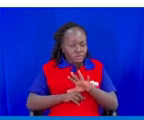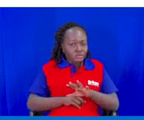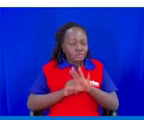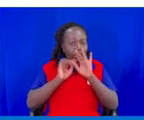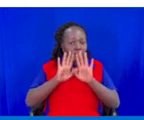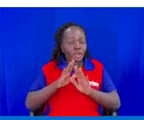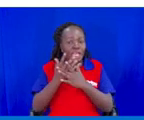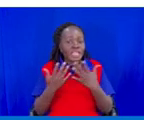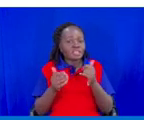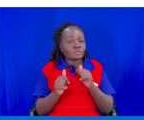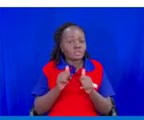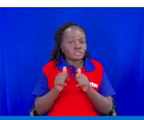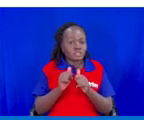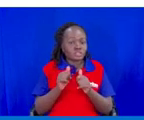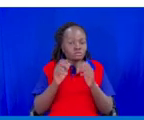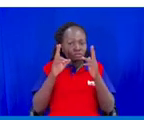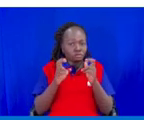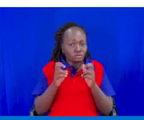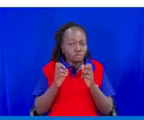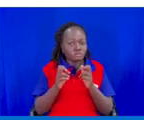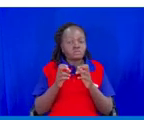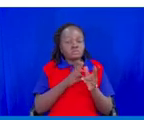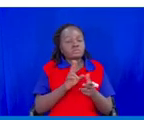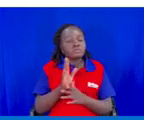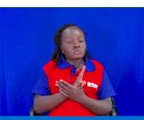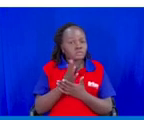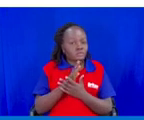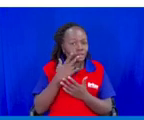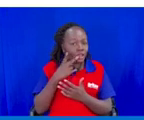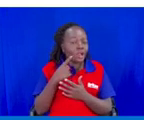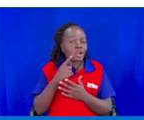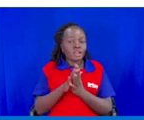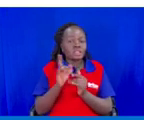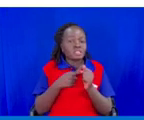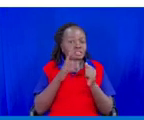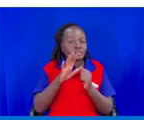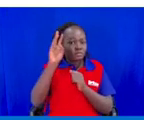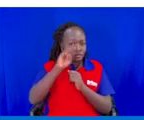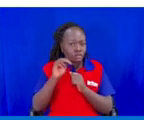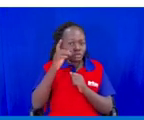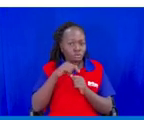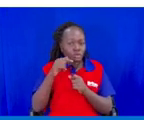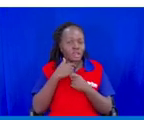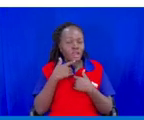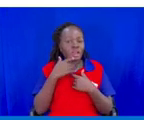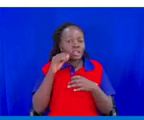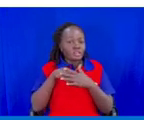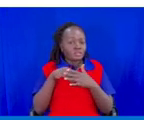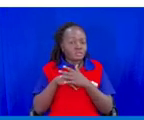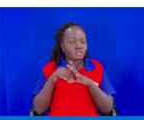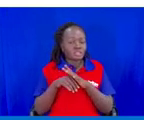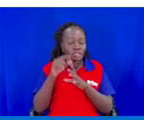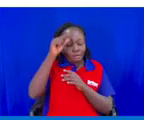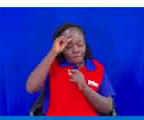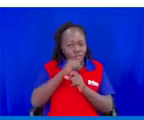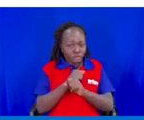assets were in quoted ordinary shares of about 165 million. We did have investments in government securities of